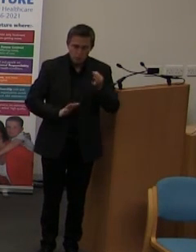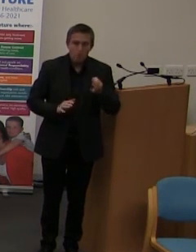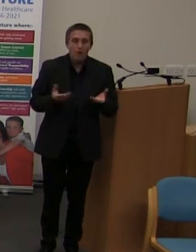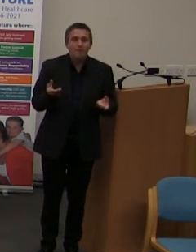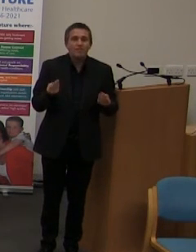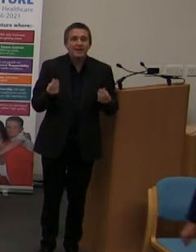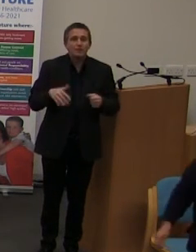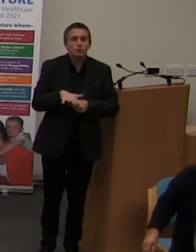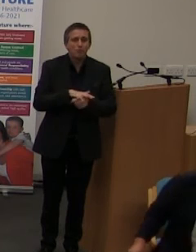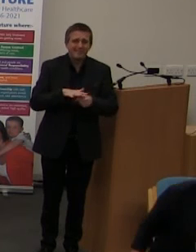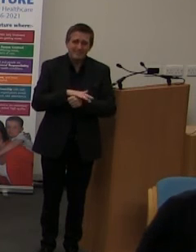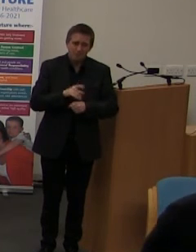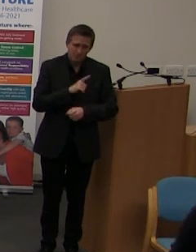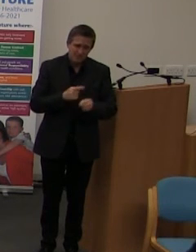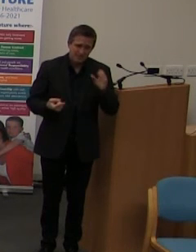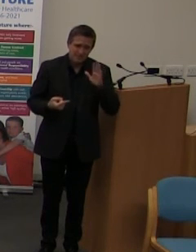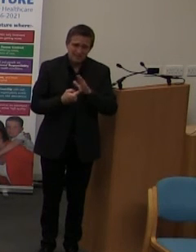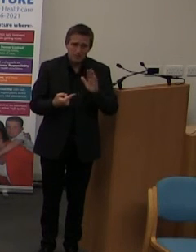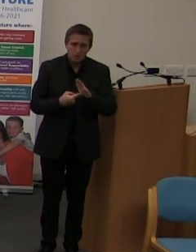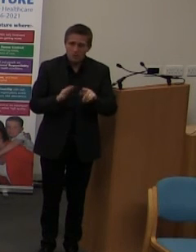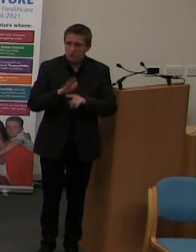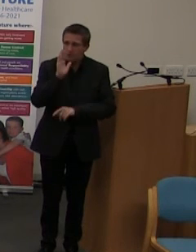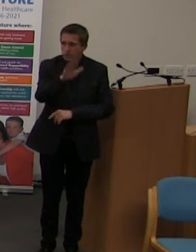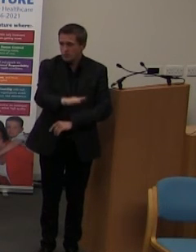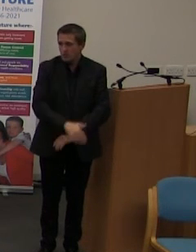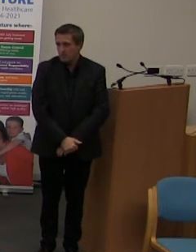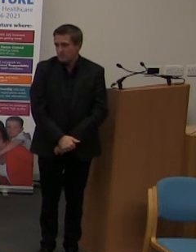because that's absolutely essential to the board moving forward.